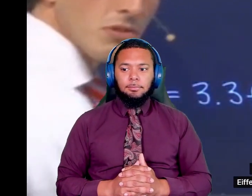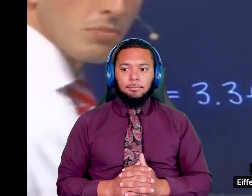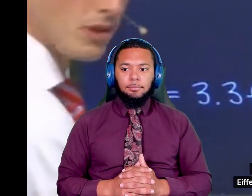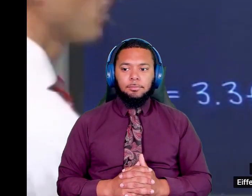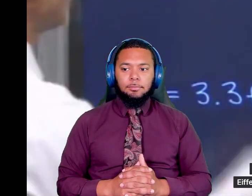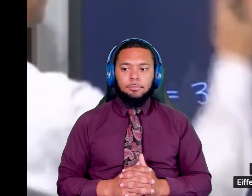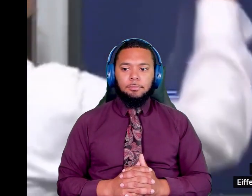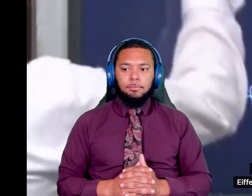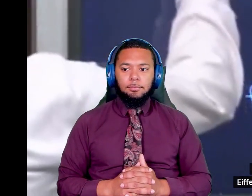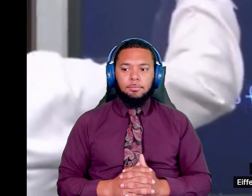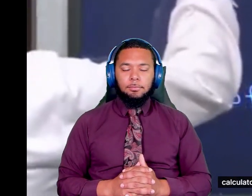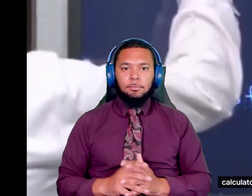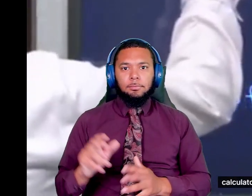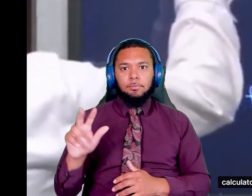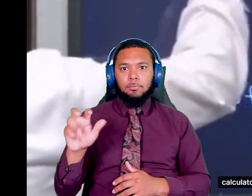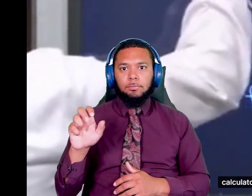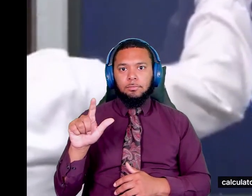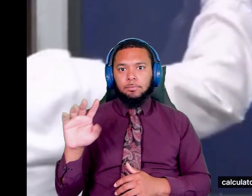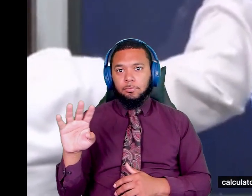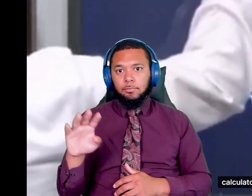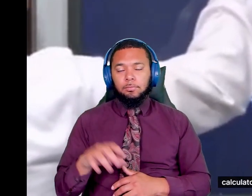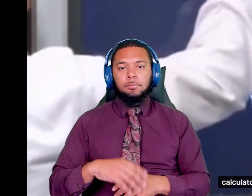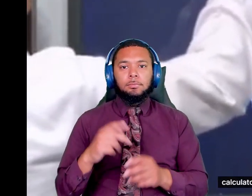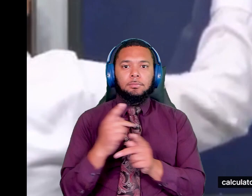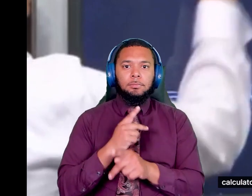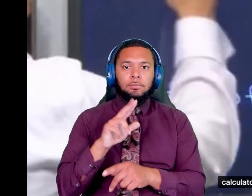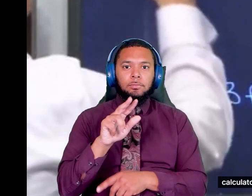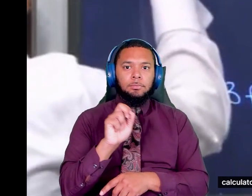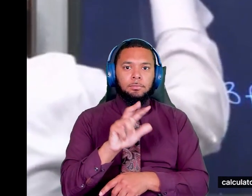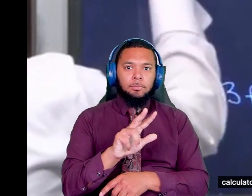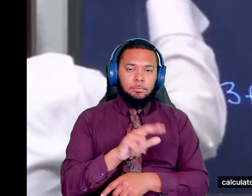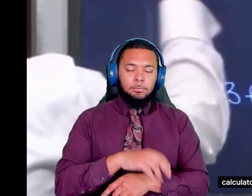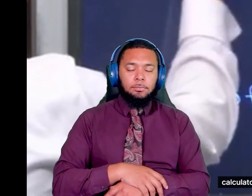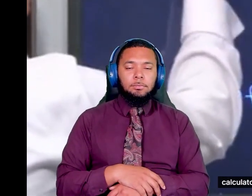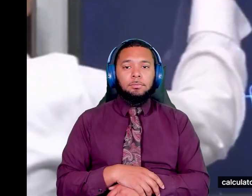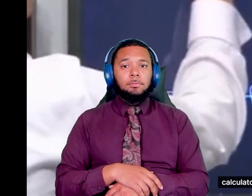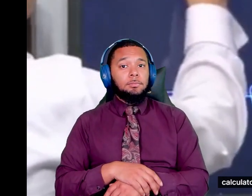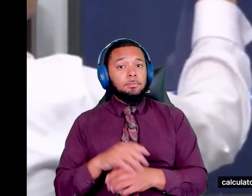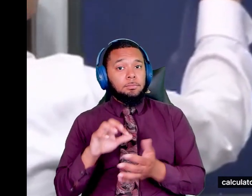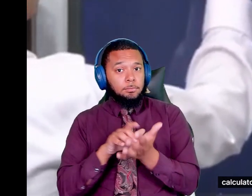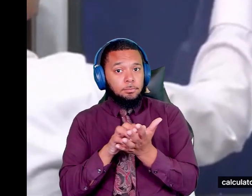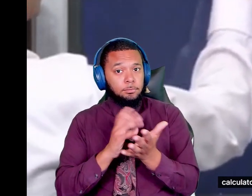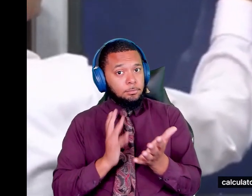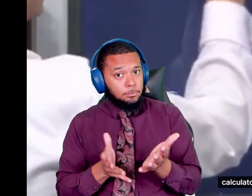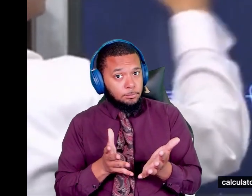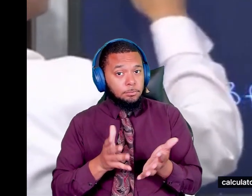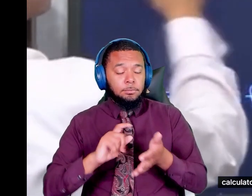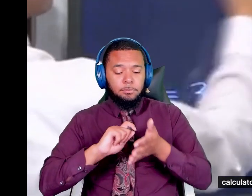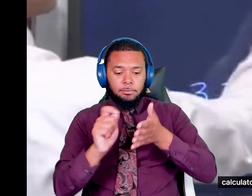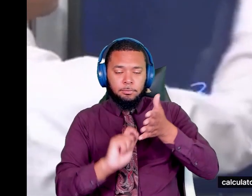(324) times 3.3. You can use a calculator, or you can do it by hand.